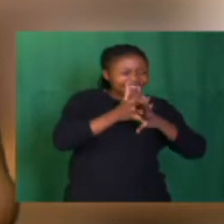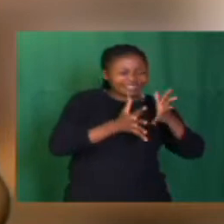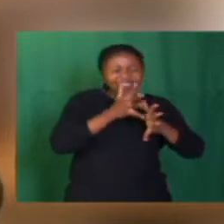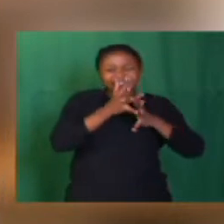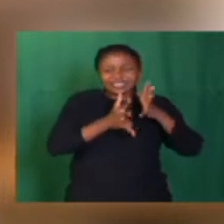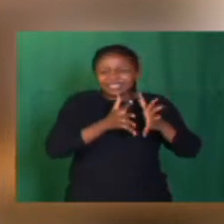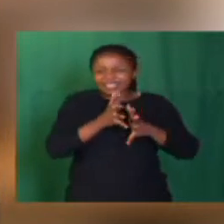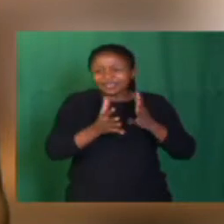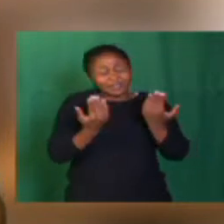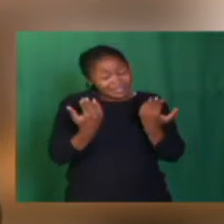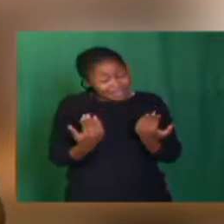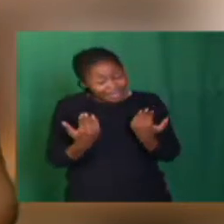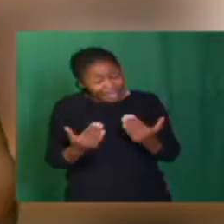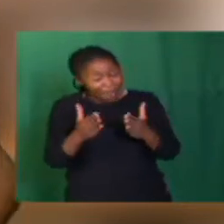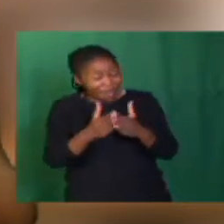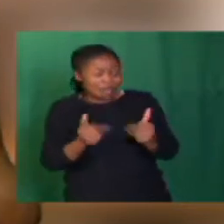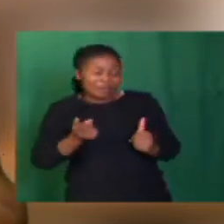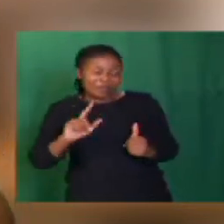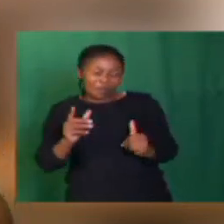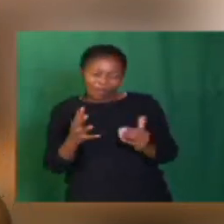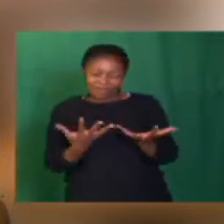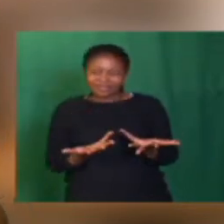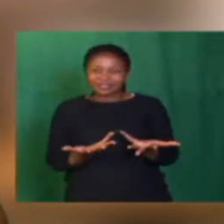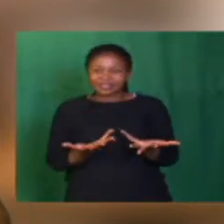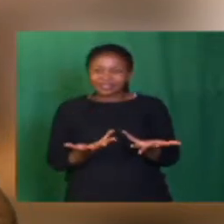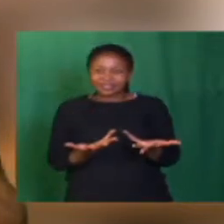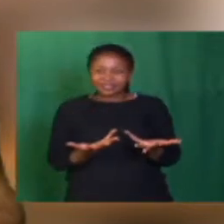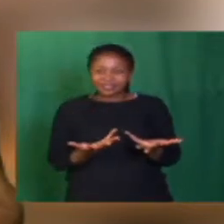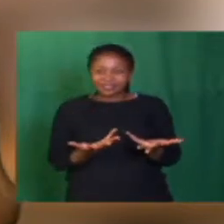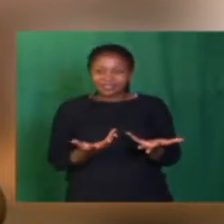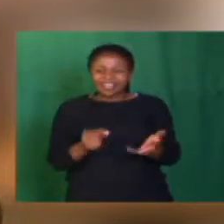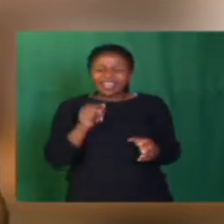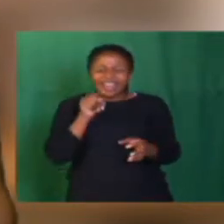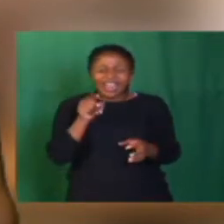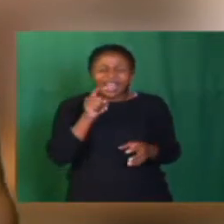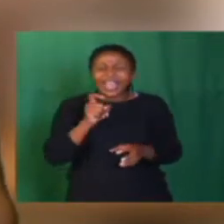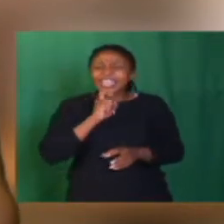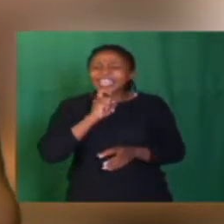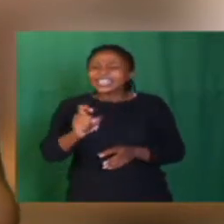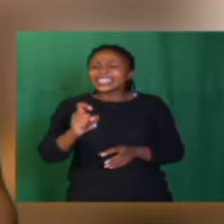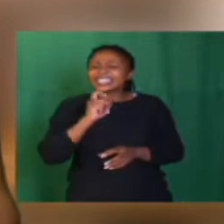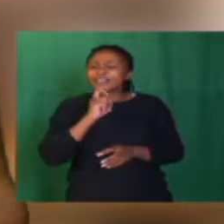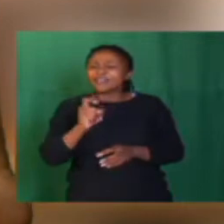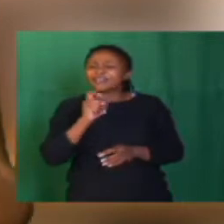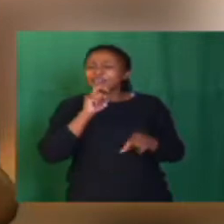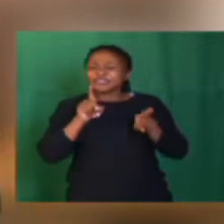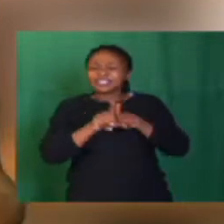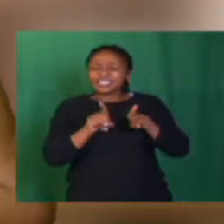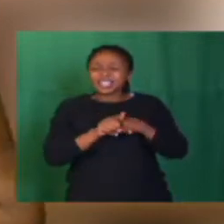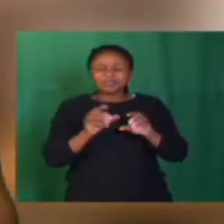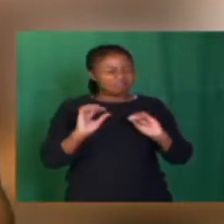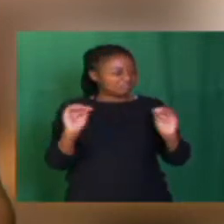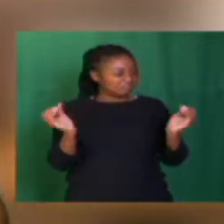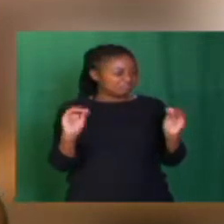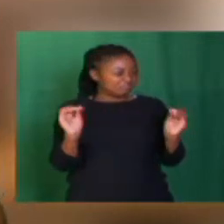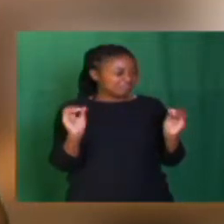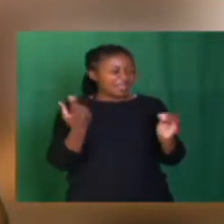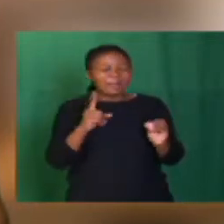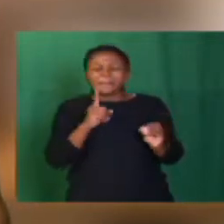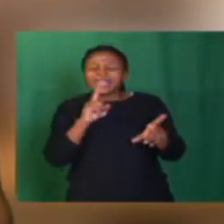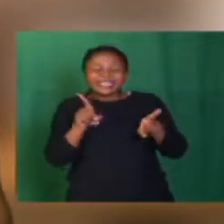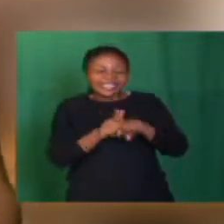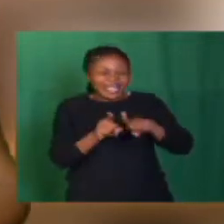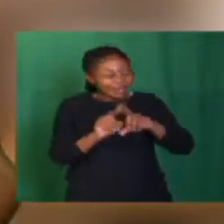yourself in a conversation. It is not an interview. It is a conversation. You may even initiate it as a